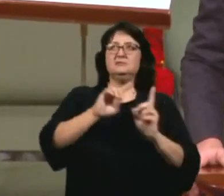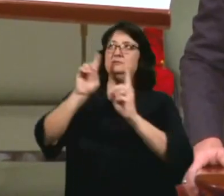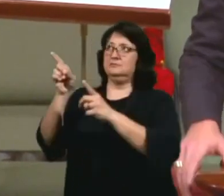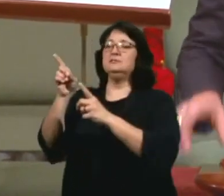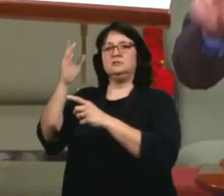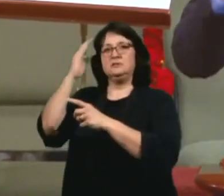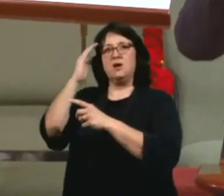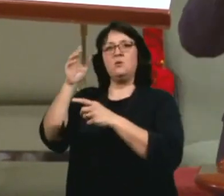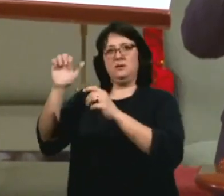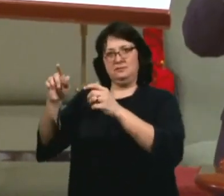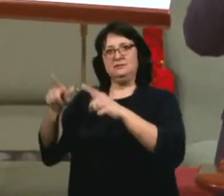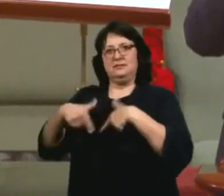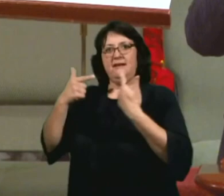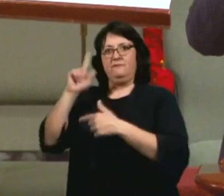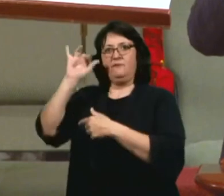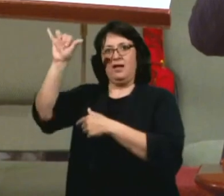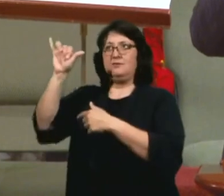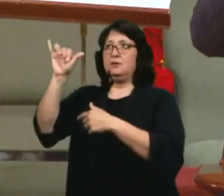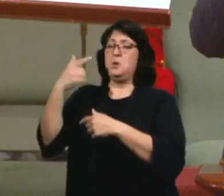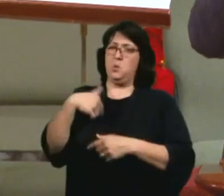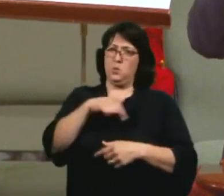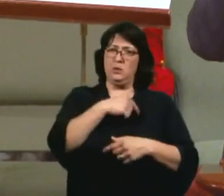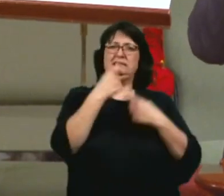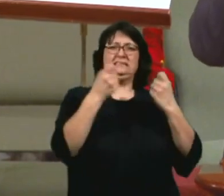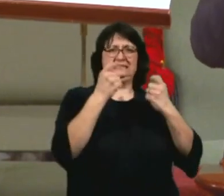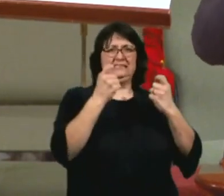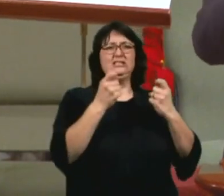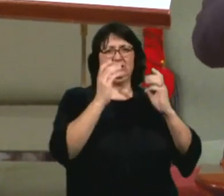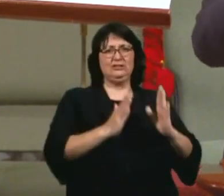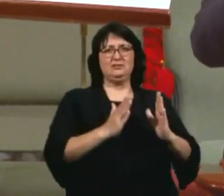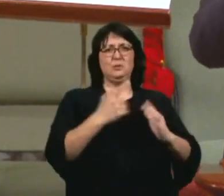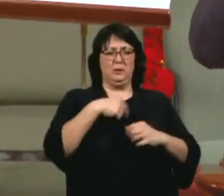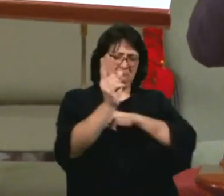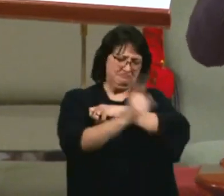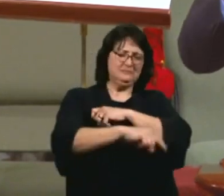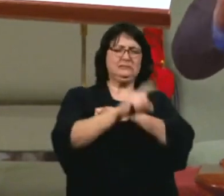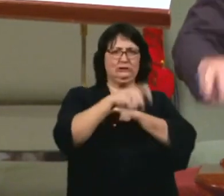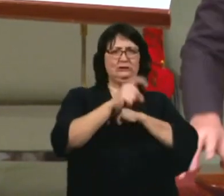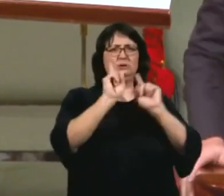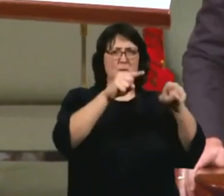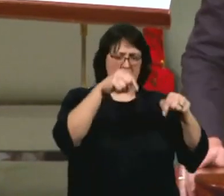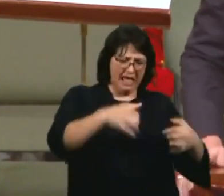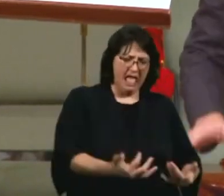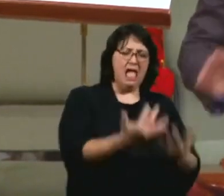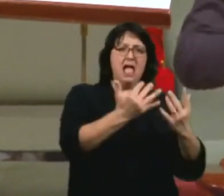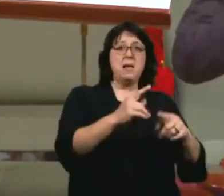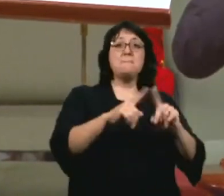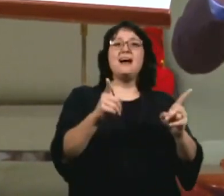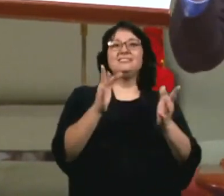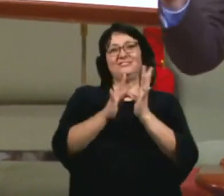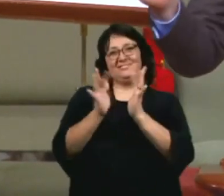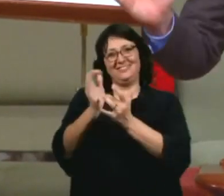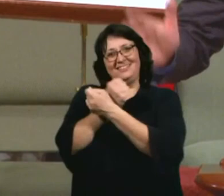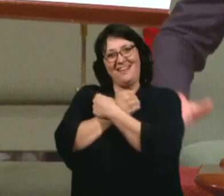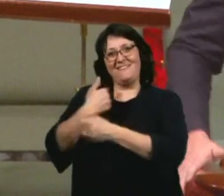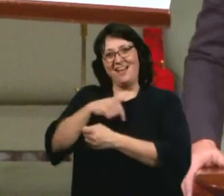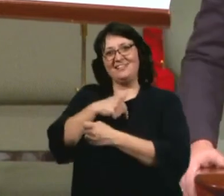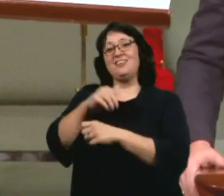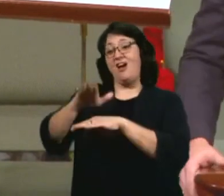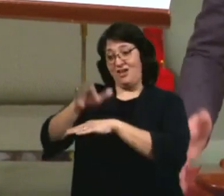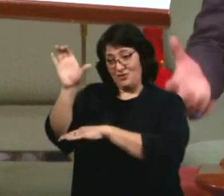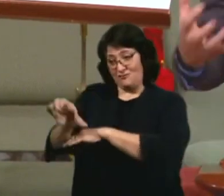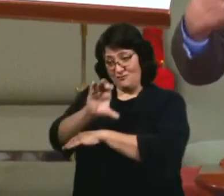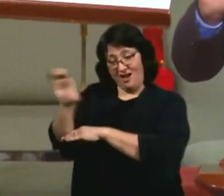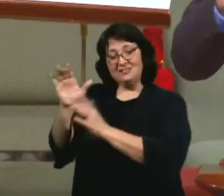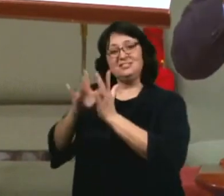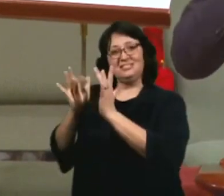life. We're sinners, we deserve hell. That's the price of sin. But Jesus loves us, and on the cross He did all that was needed to be done